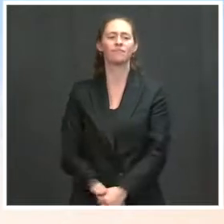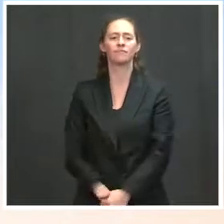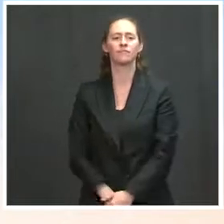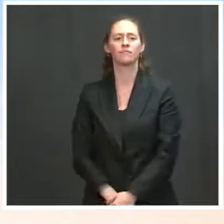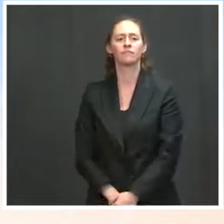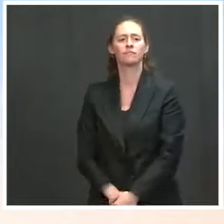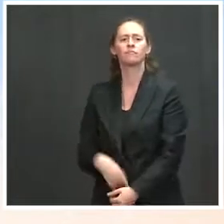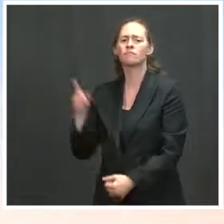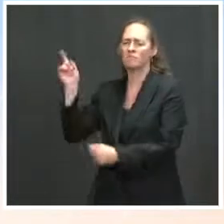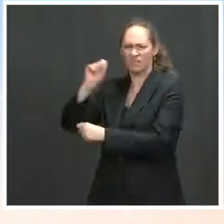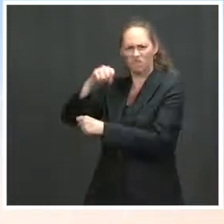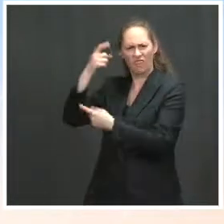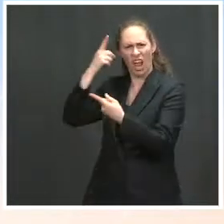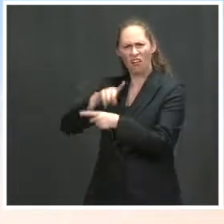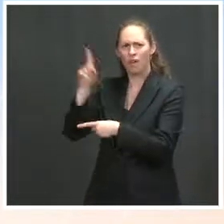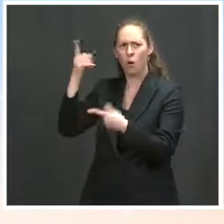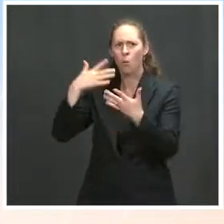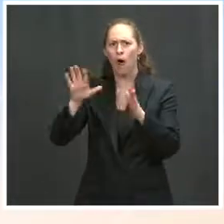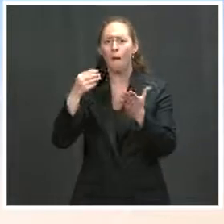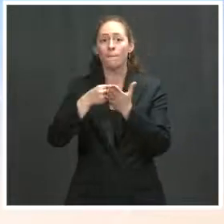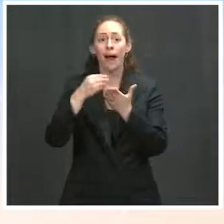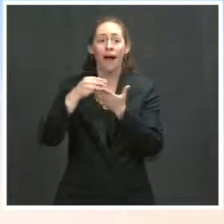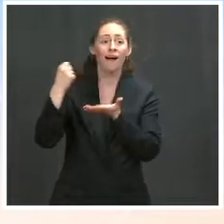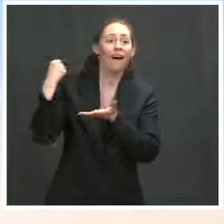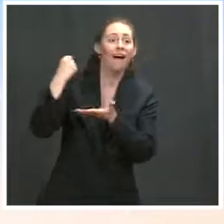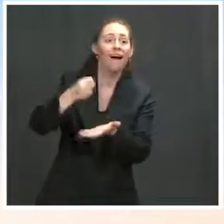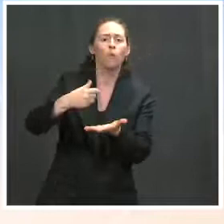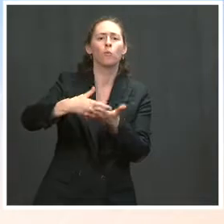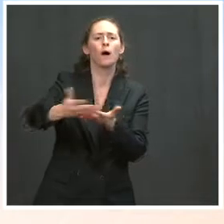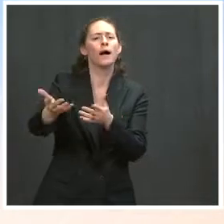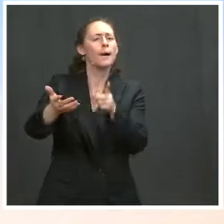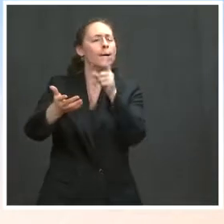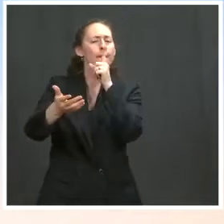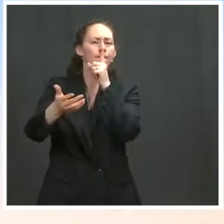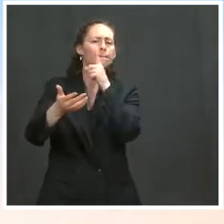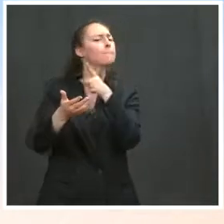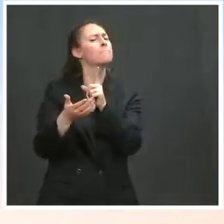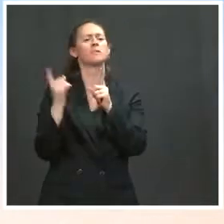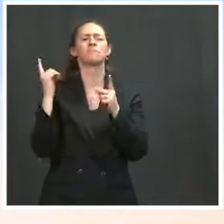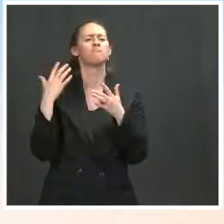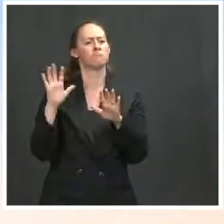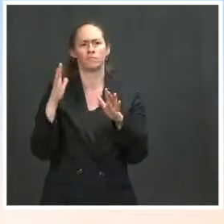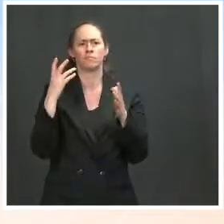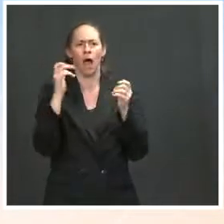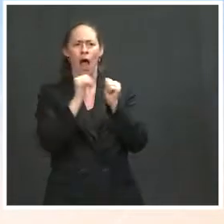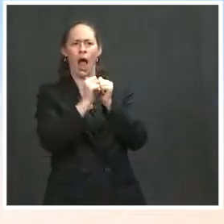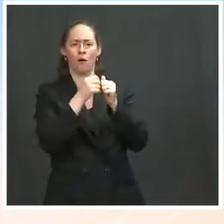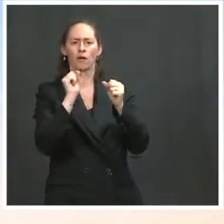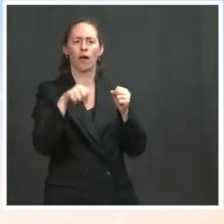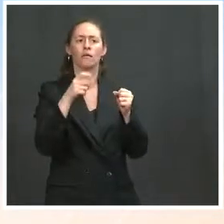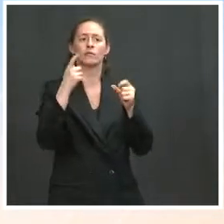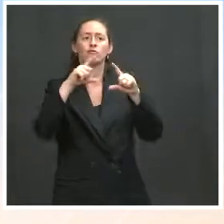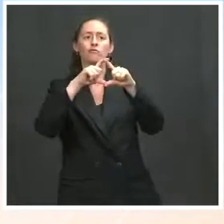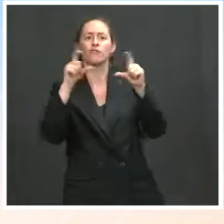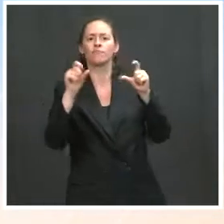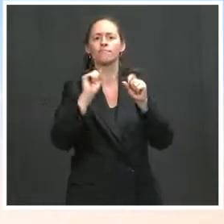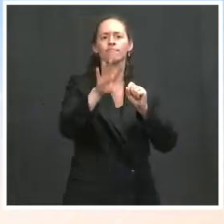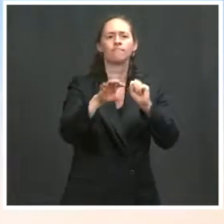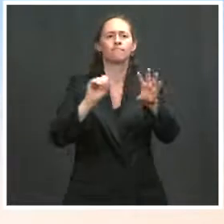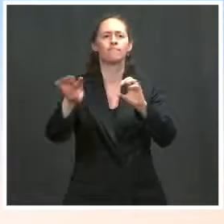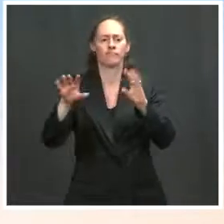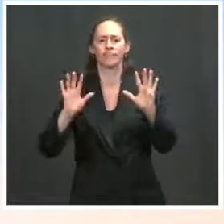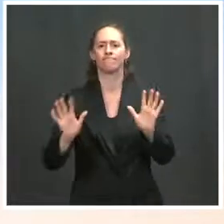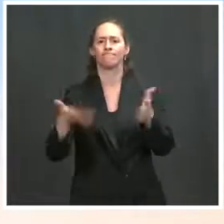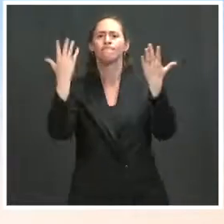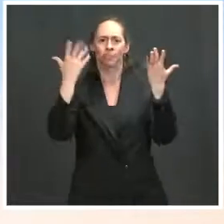was the vice president, he overlooked that stimulus recovery package back then. And so he made sure